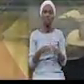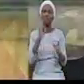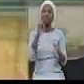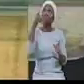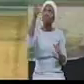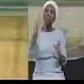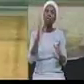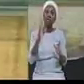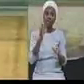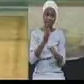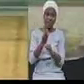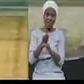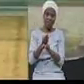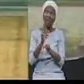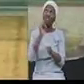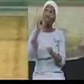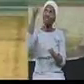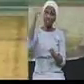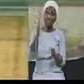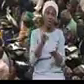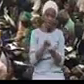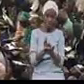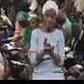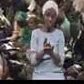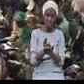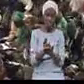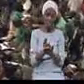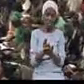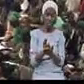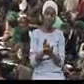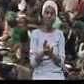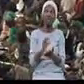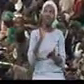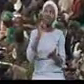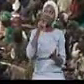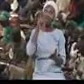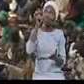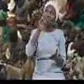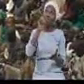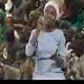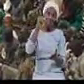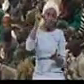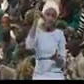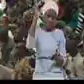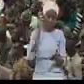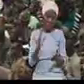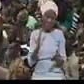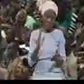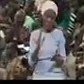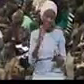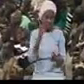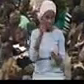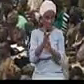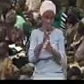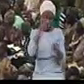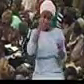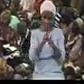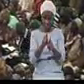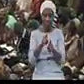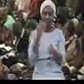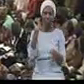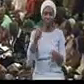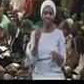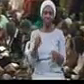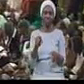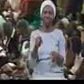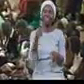God? Is he a covenant-keeping God? He will do it in your life. He will